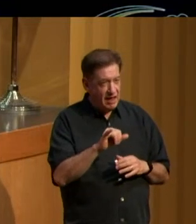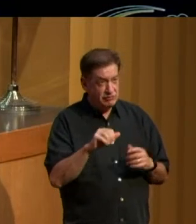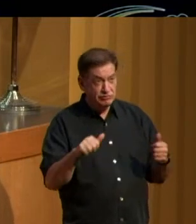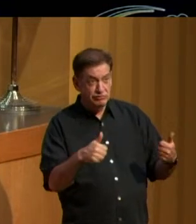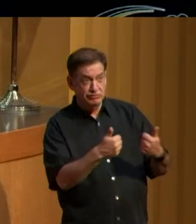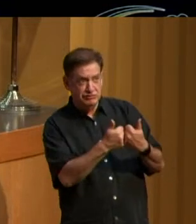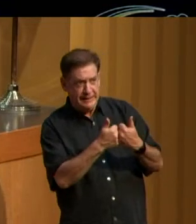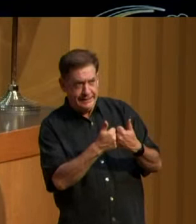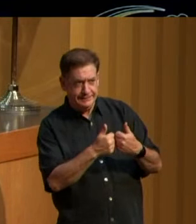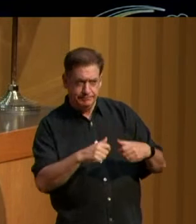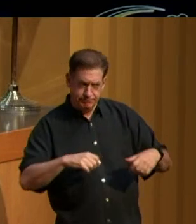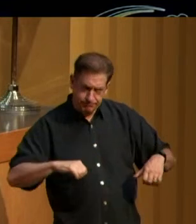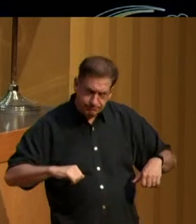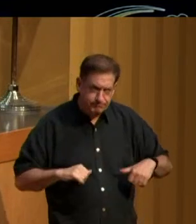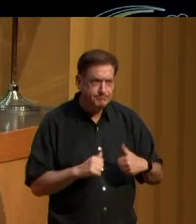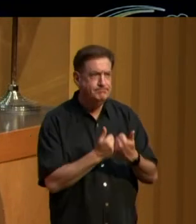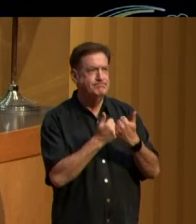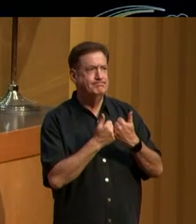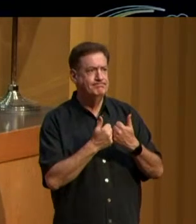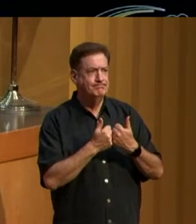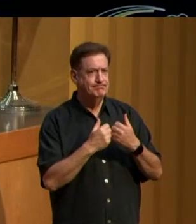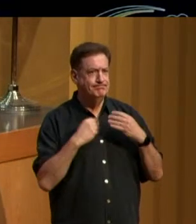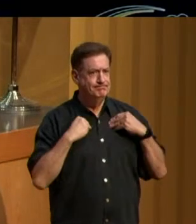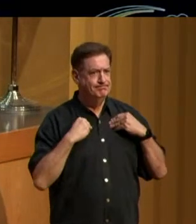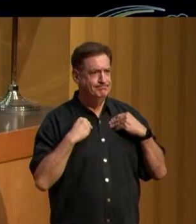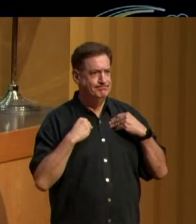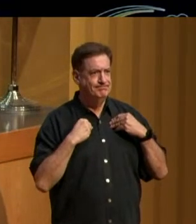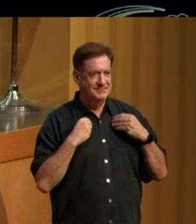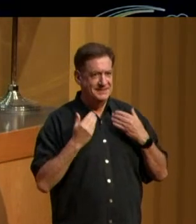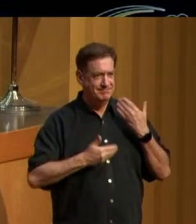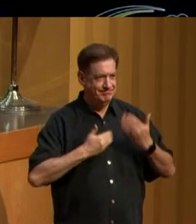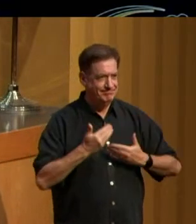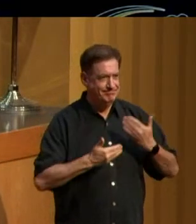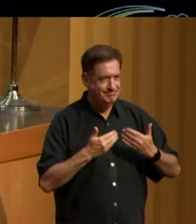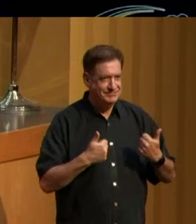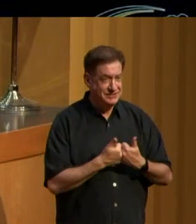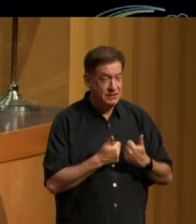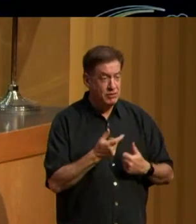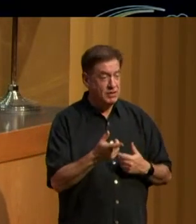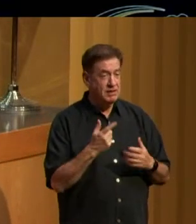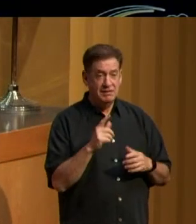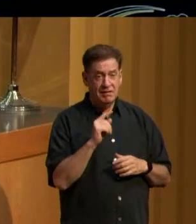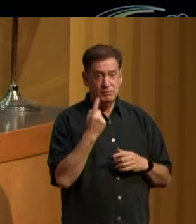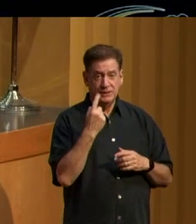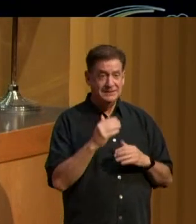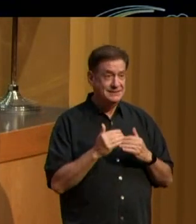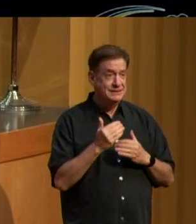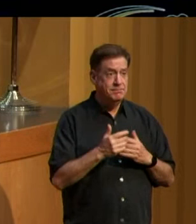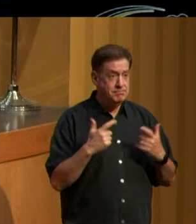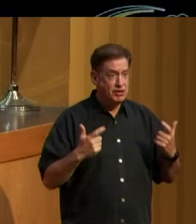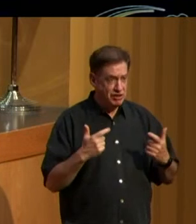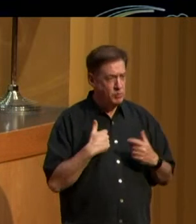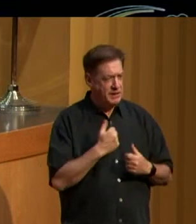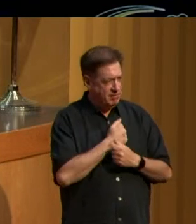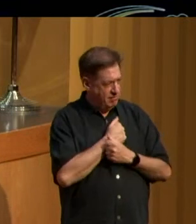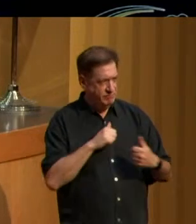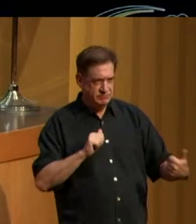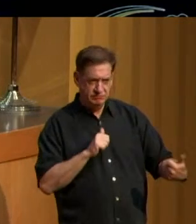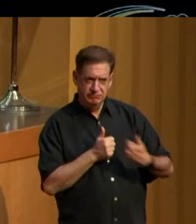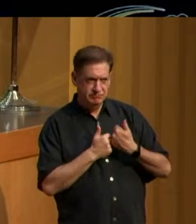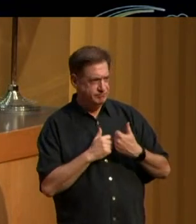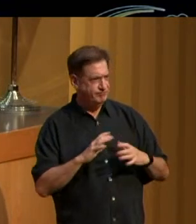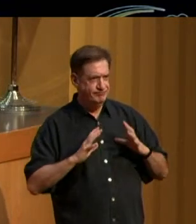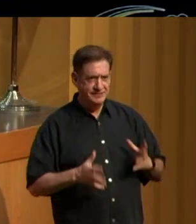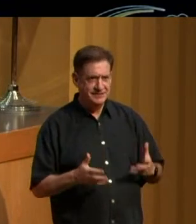and embracing playing from the top and having everybody wanting to chase you. And now that target's got bigger, and we love the challenge, and we were